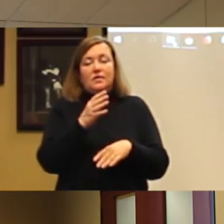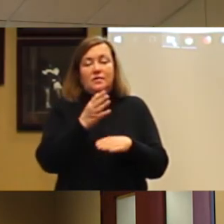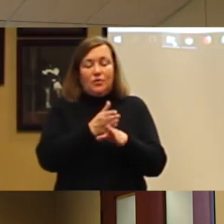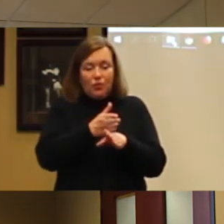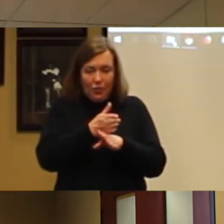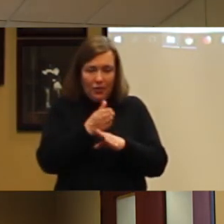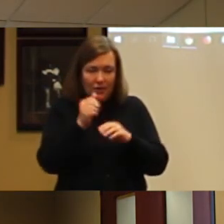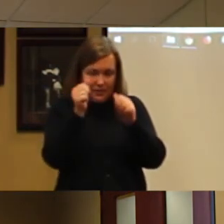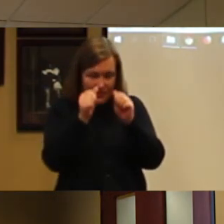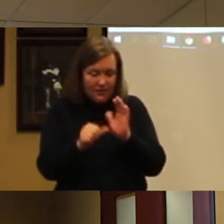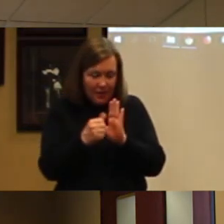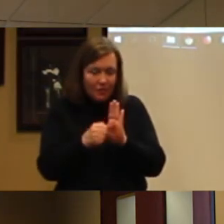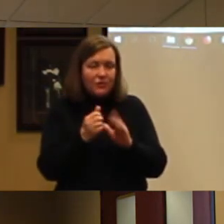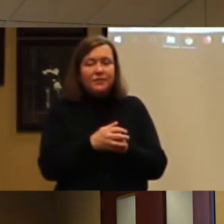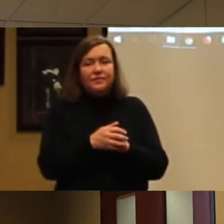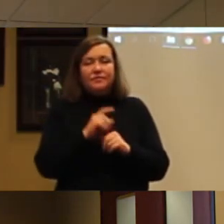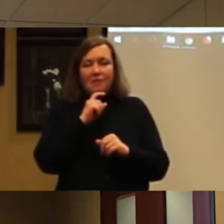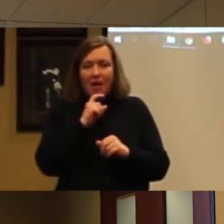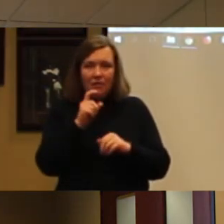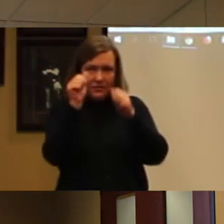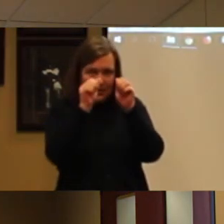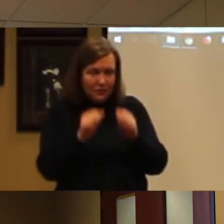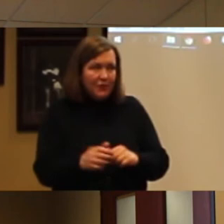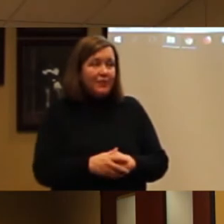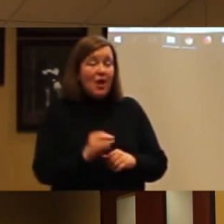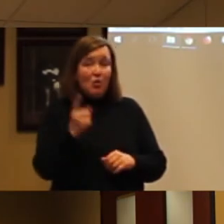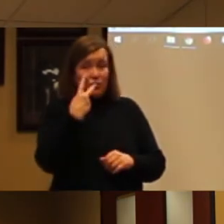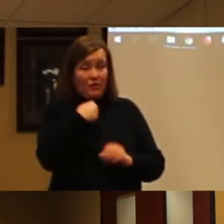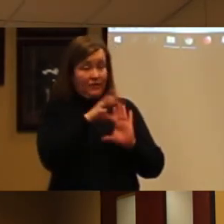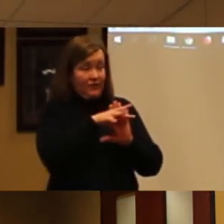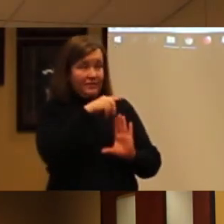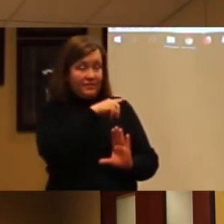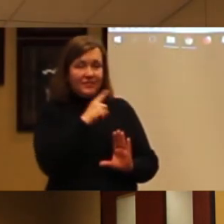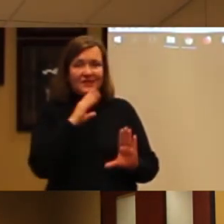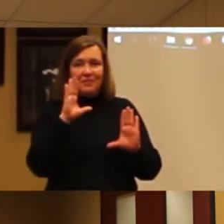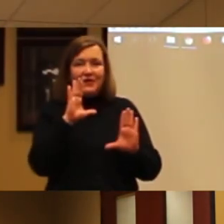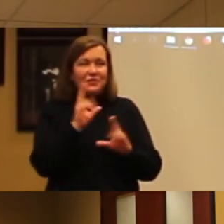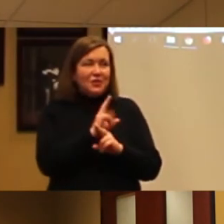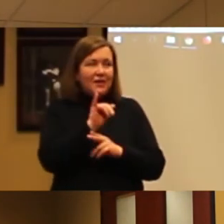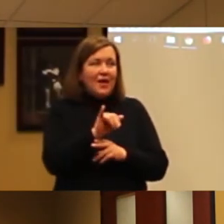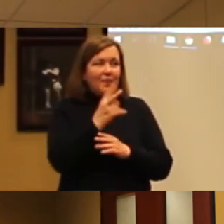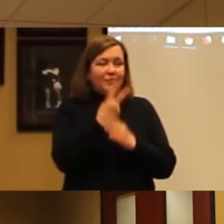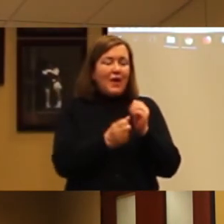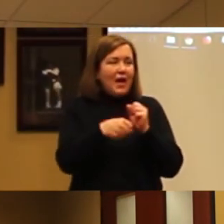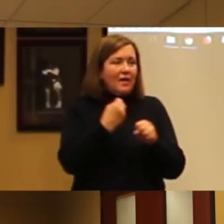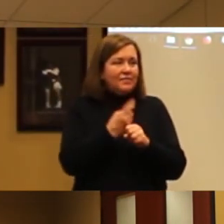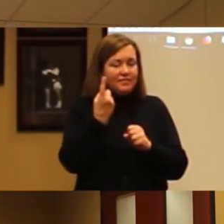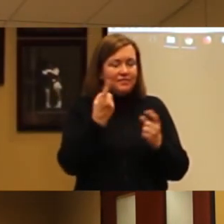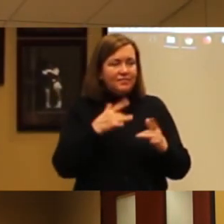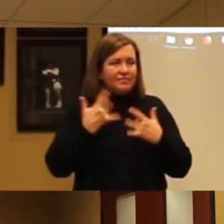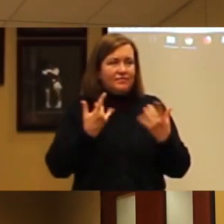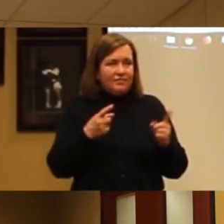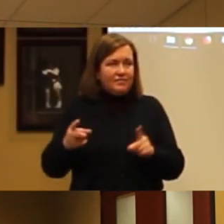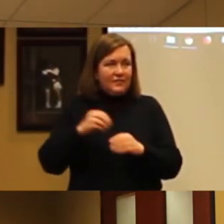lot of performances, and the one that you saw we filmed, it was amazing during the biennial in Havana, and he went